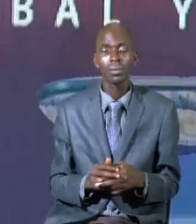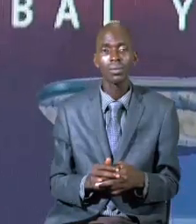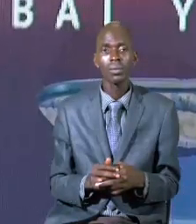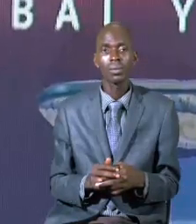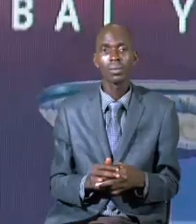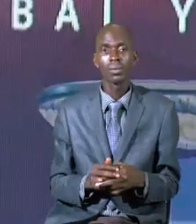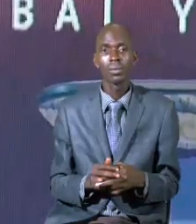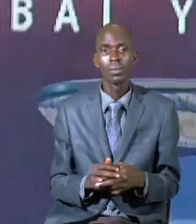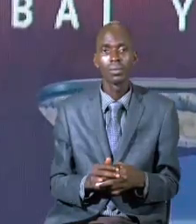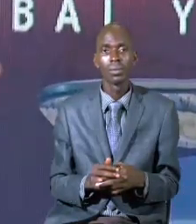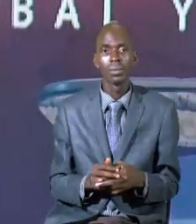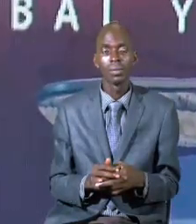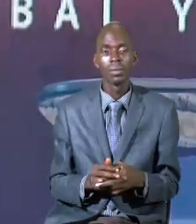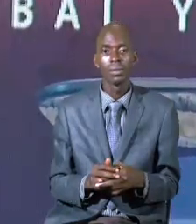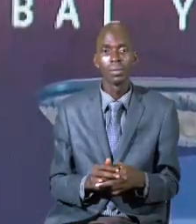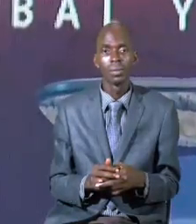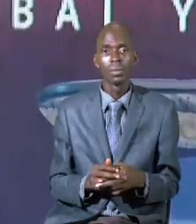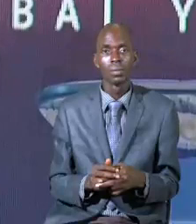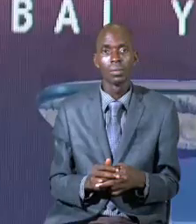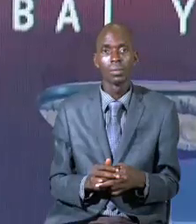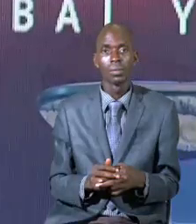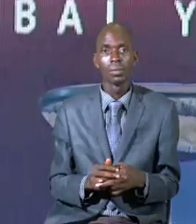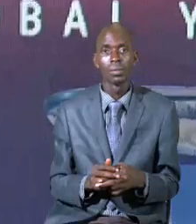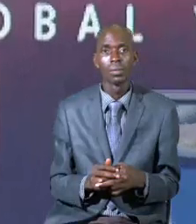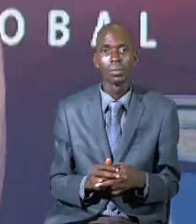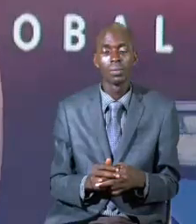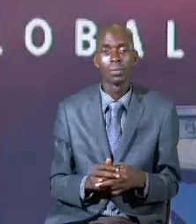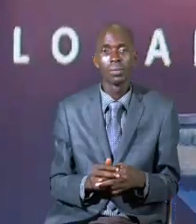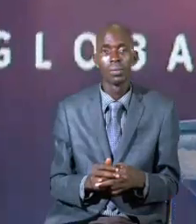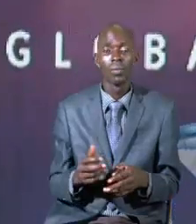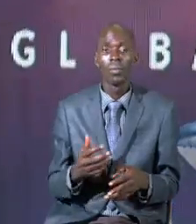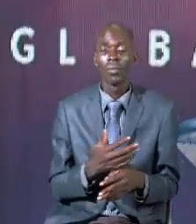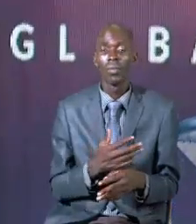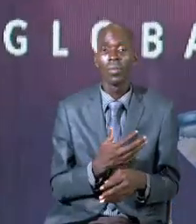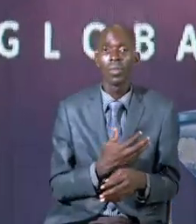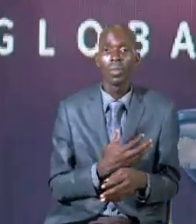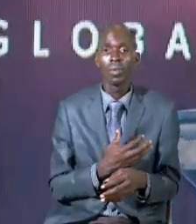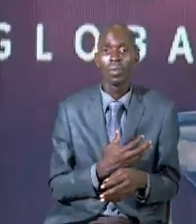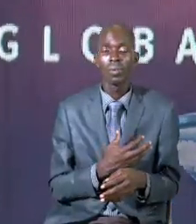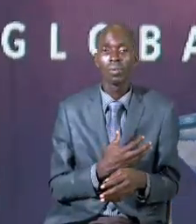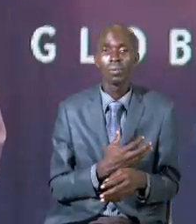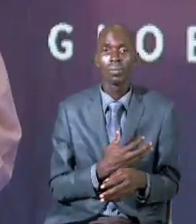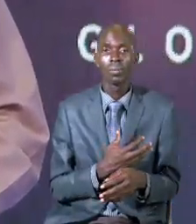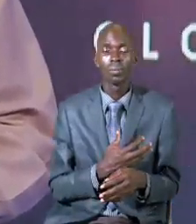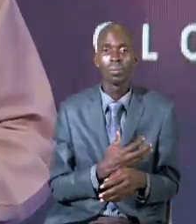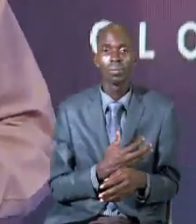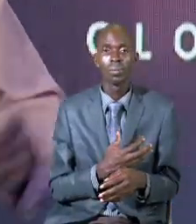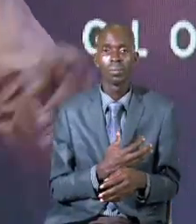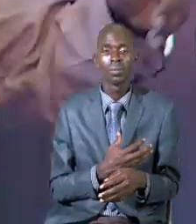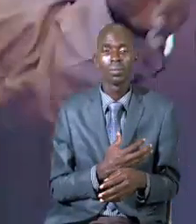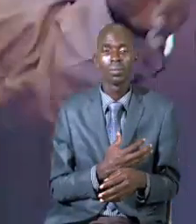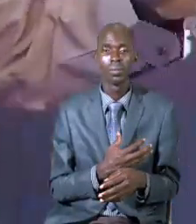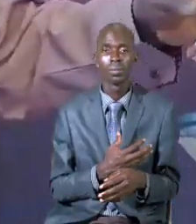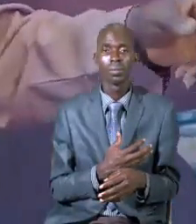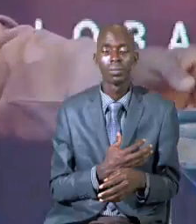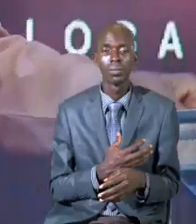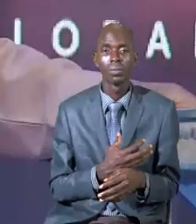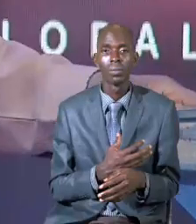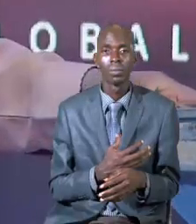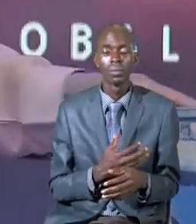it, is wasting his life. And at the end of the day, the law of gravity